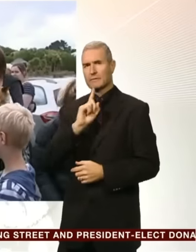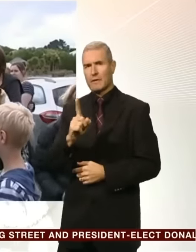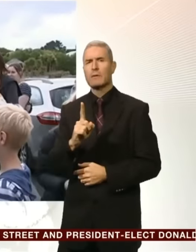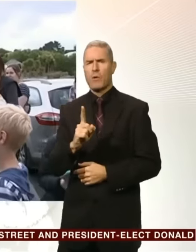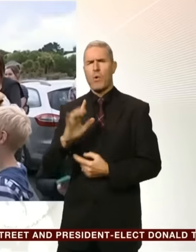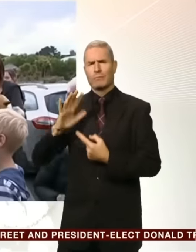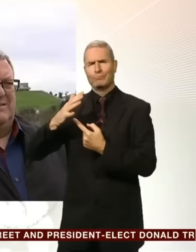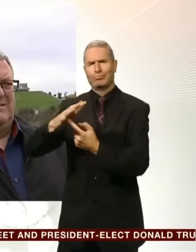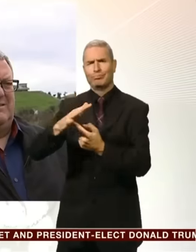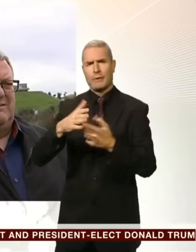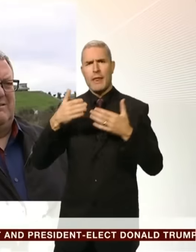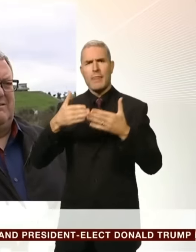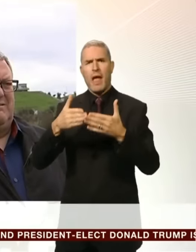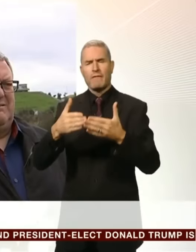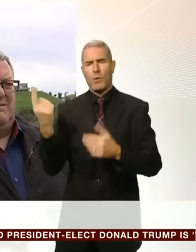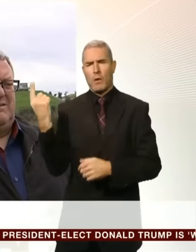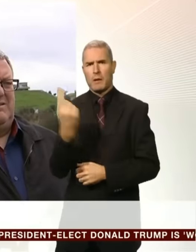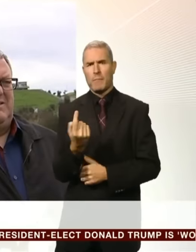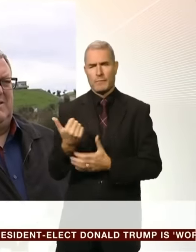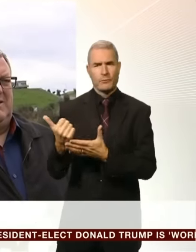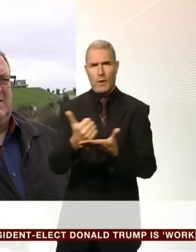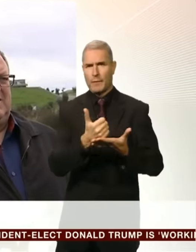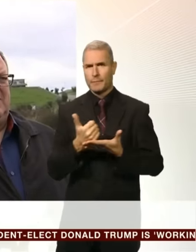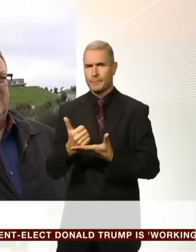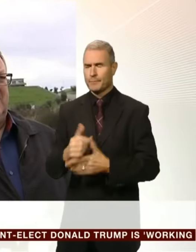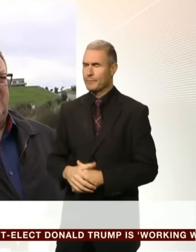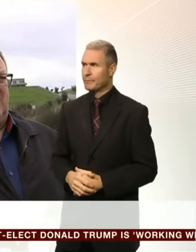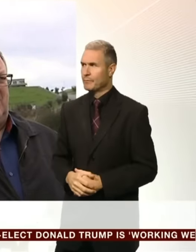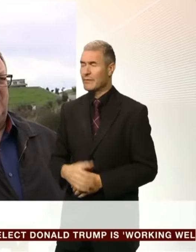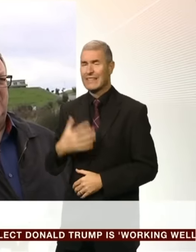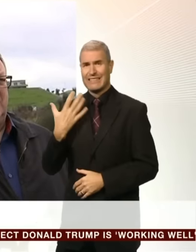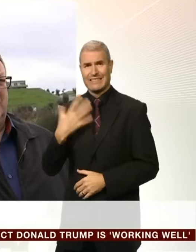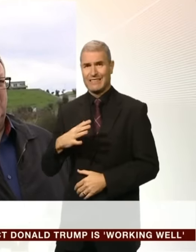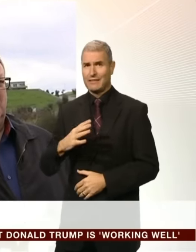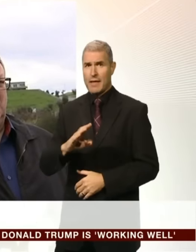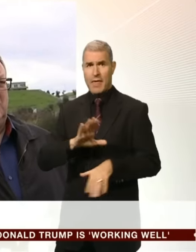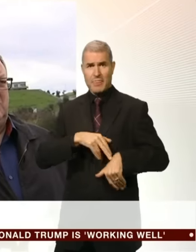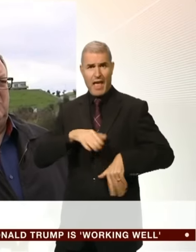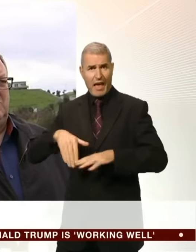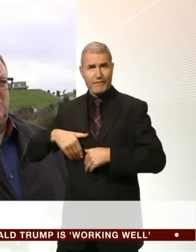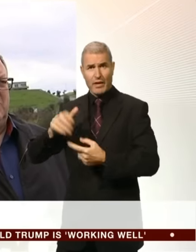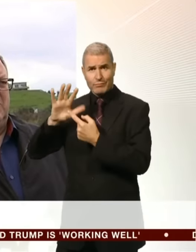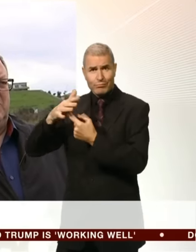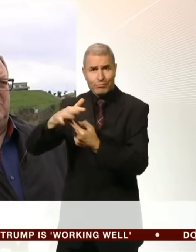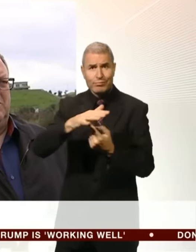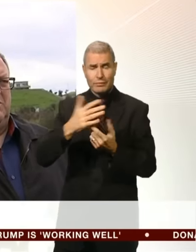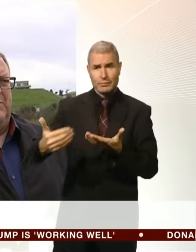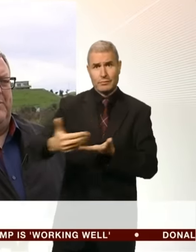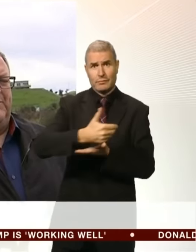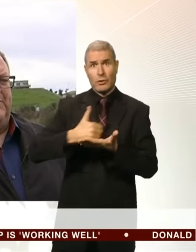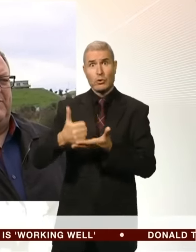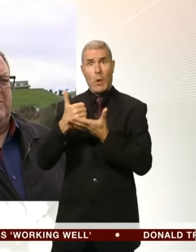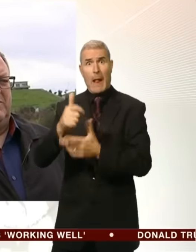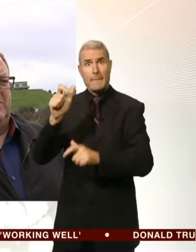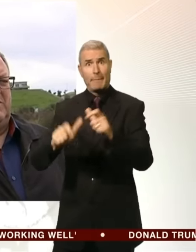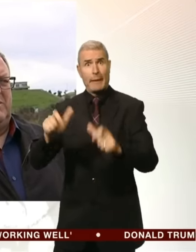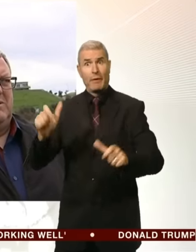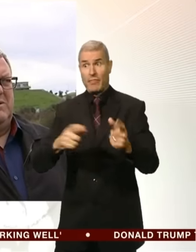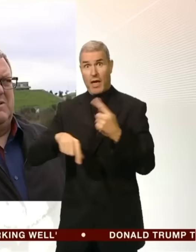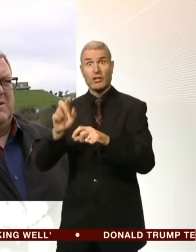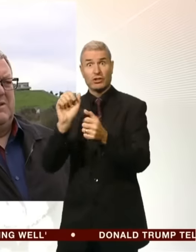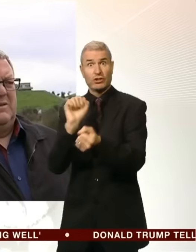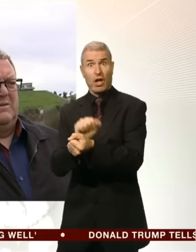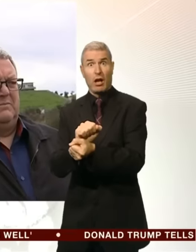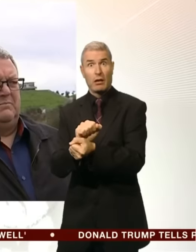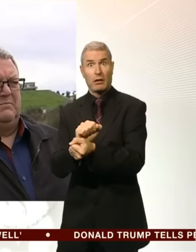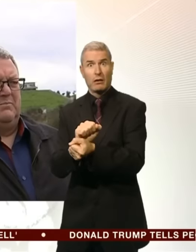bring aid. The only way through is flying people in and out. It's quite a number of tourists now who are ultimately stuck with international connections,